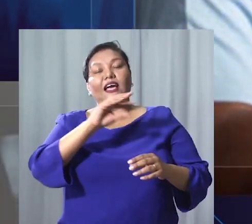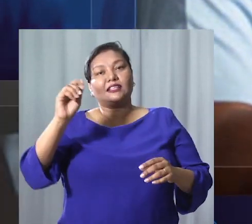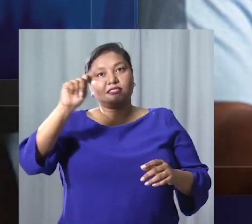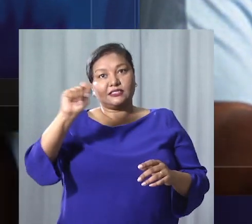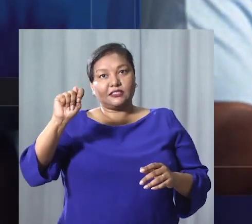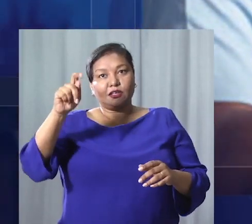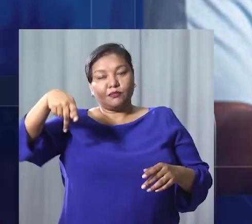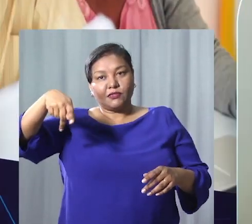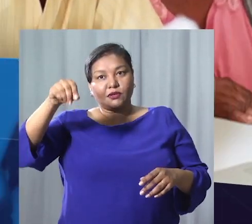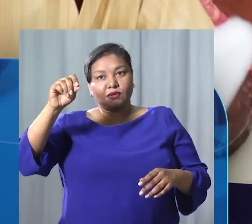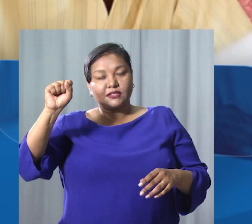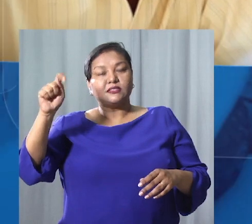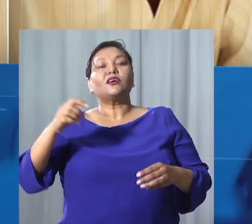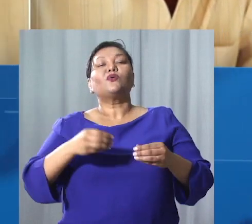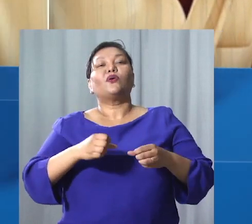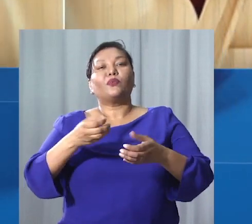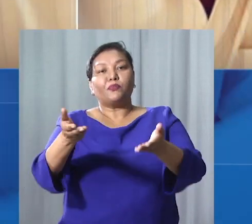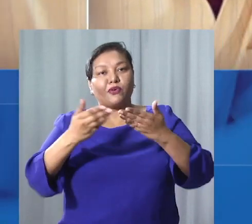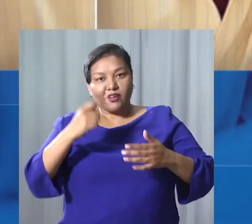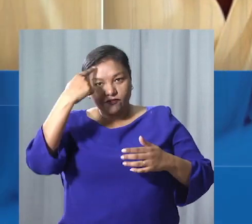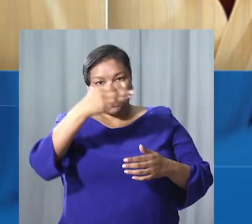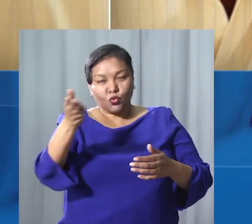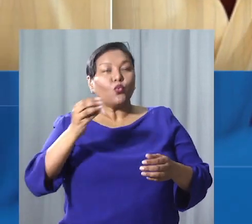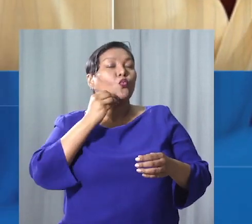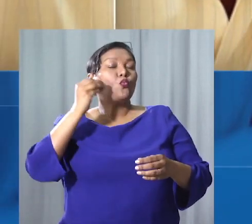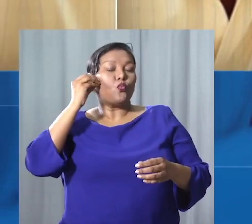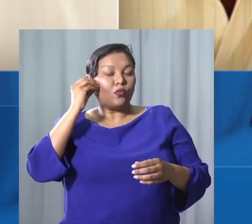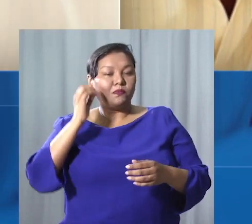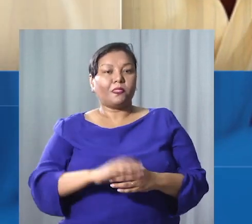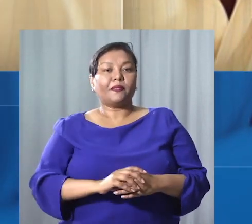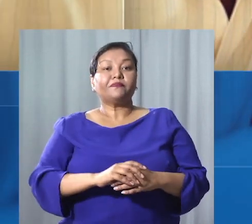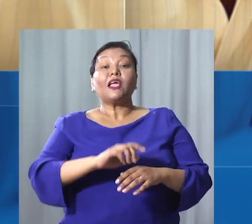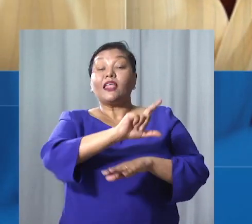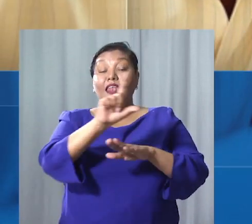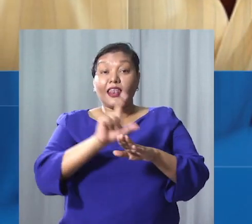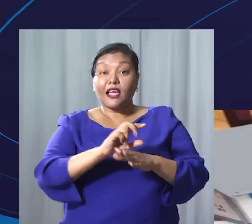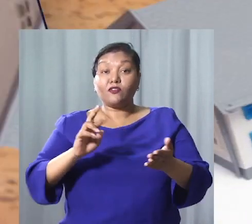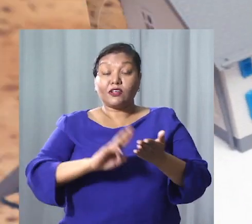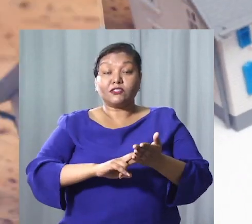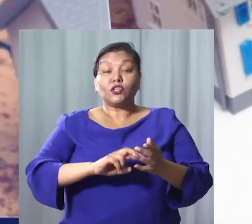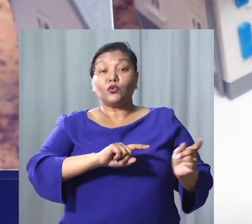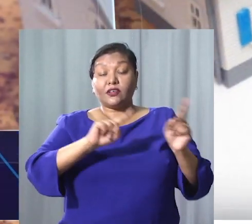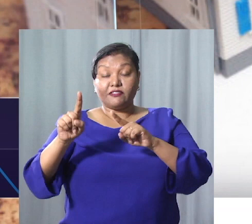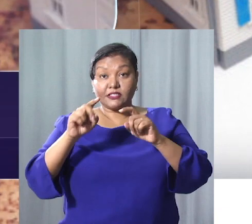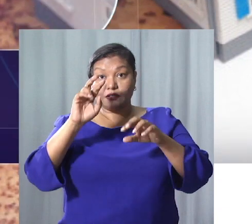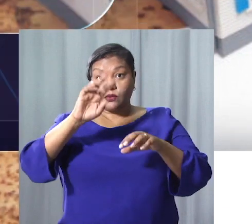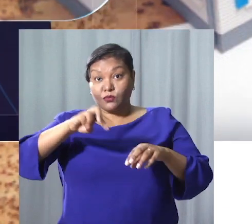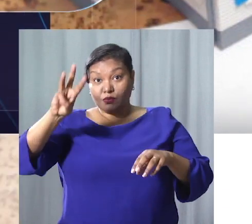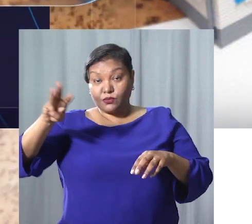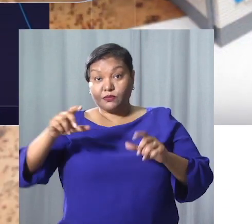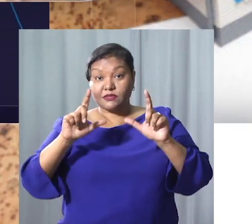At the Land Registry, you can apply and pay online for certified copies of all registered land